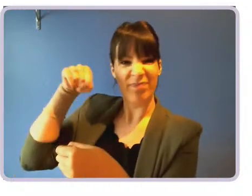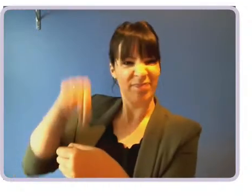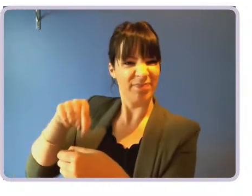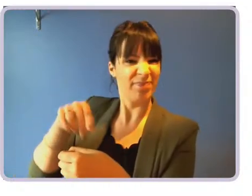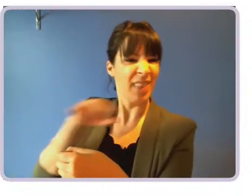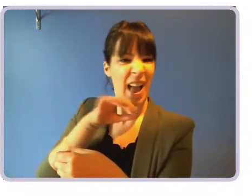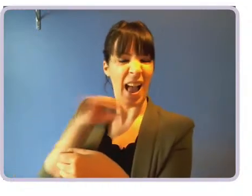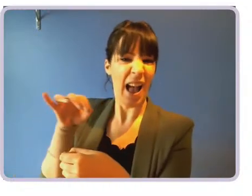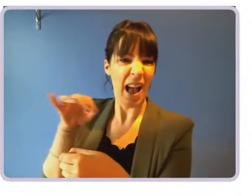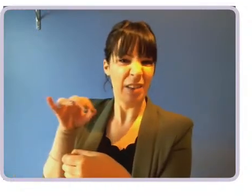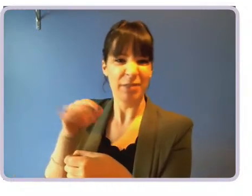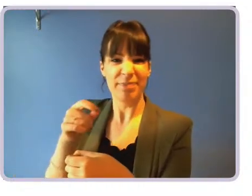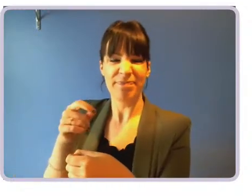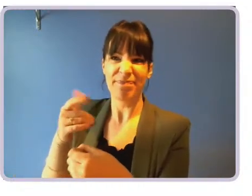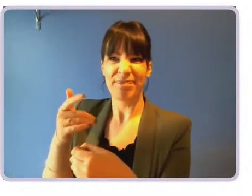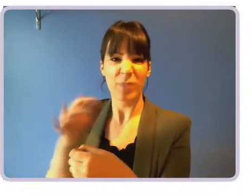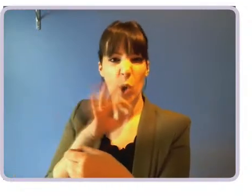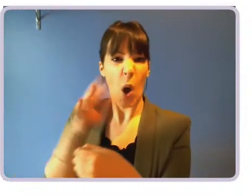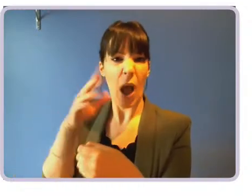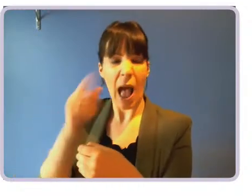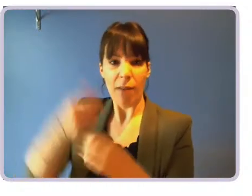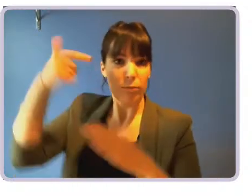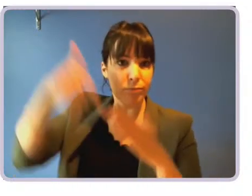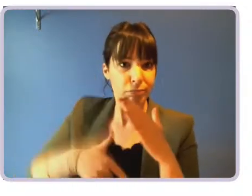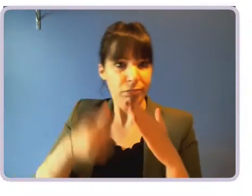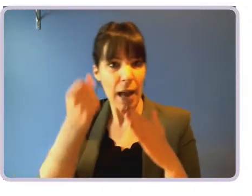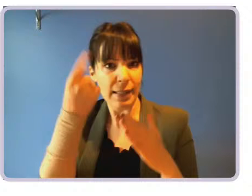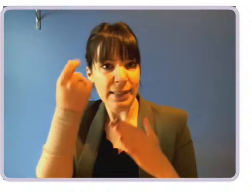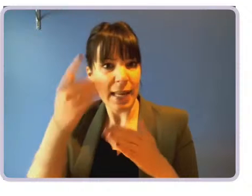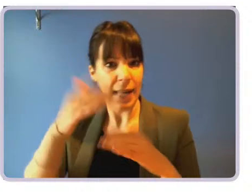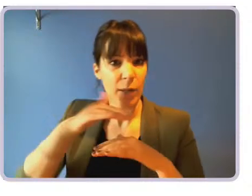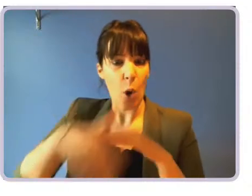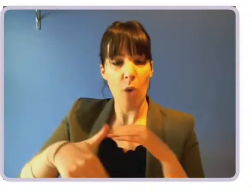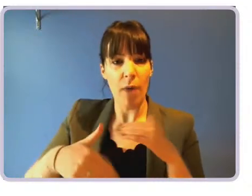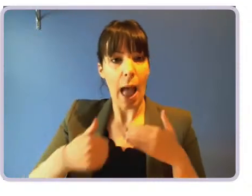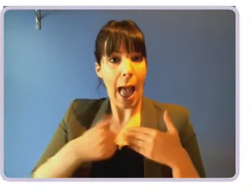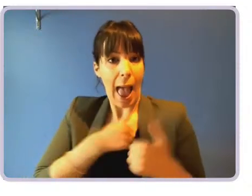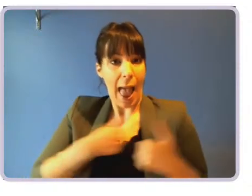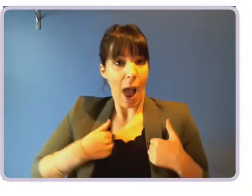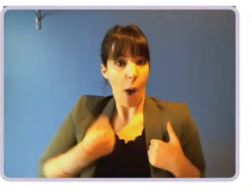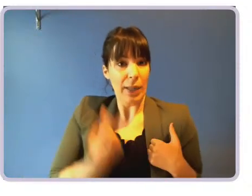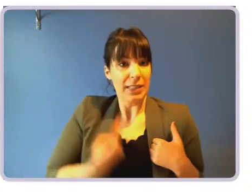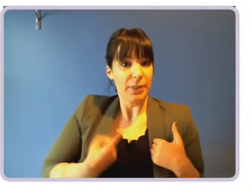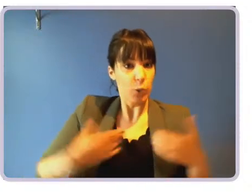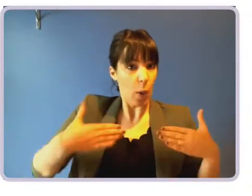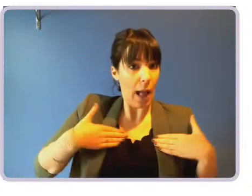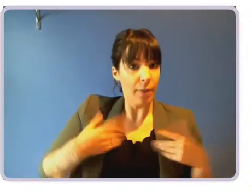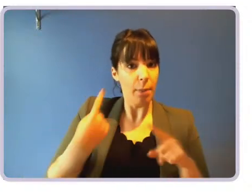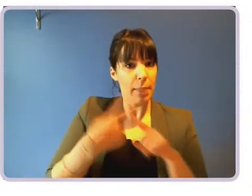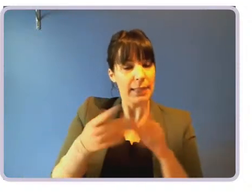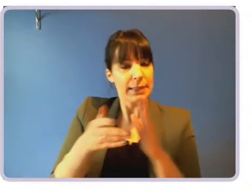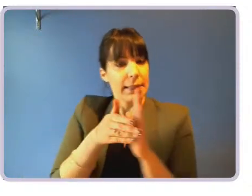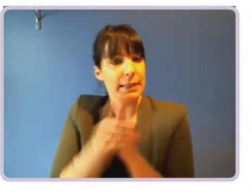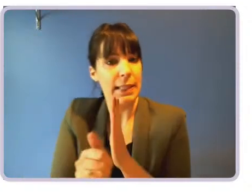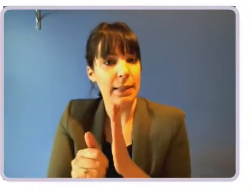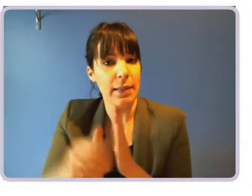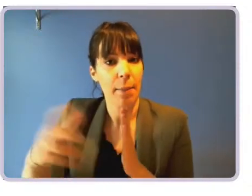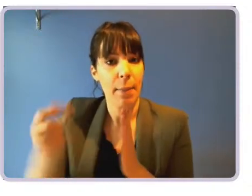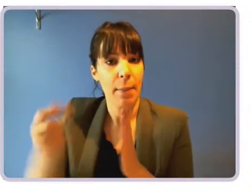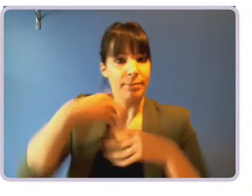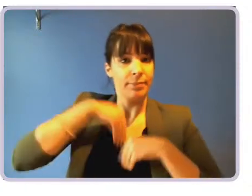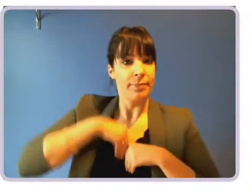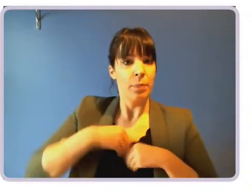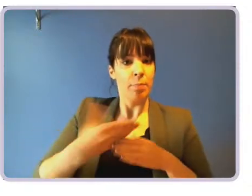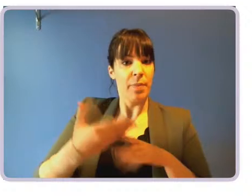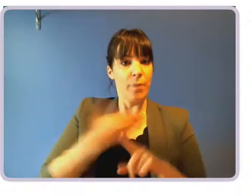and the skills needed to respond, and including underlying biases and discrimination, which I